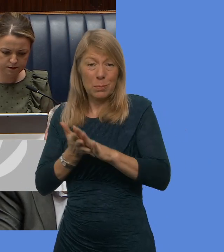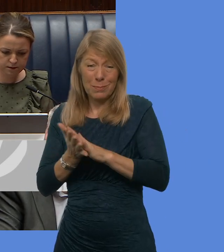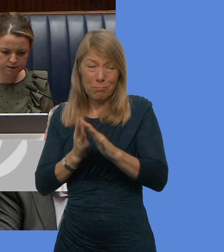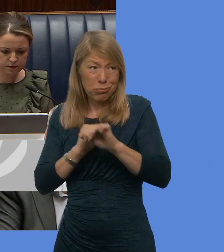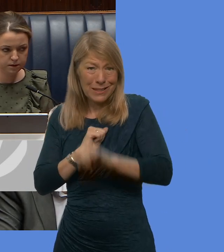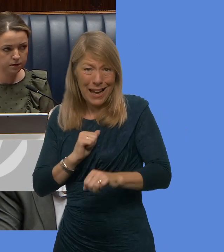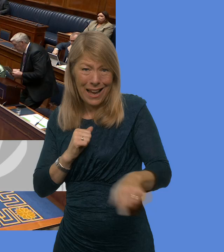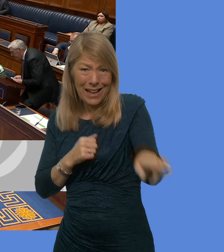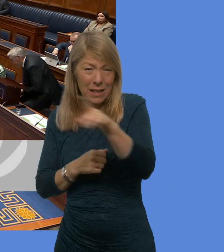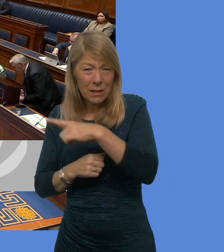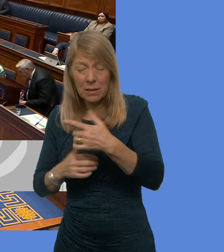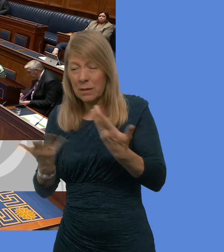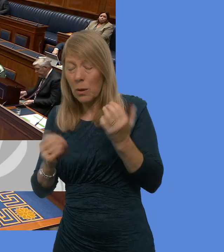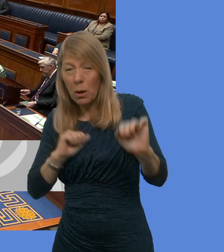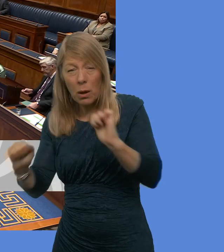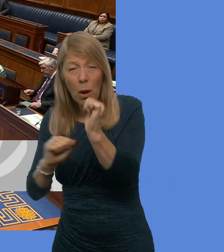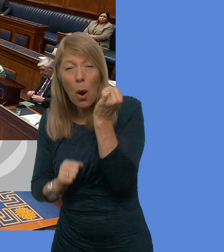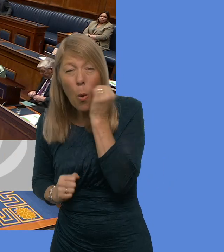moving forward. Ms. Kimmins.